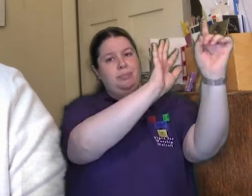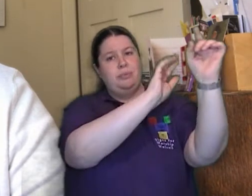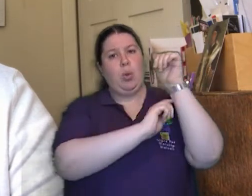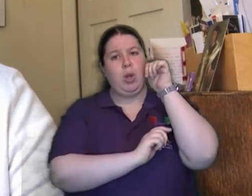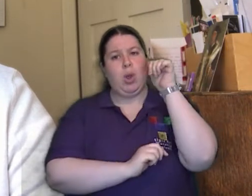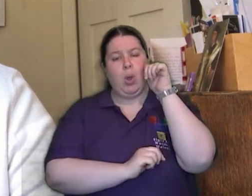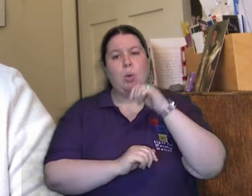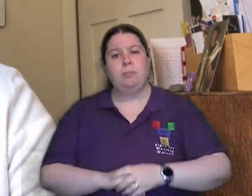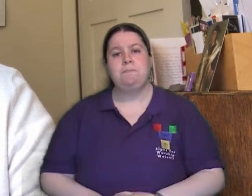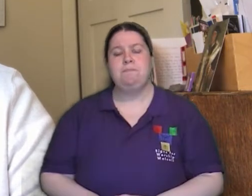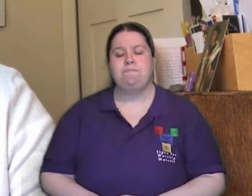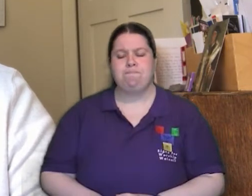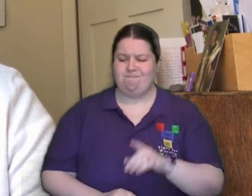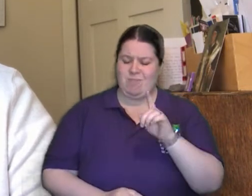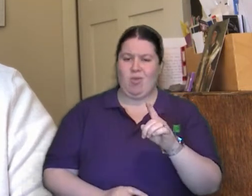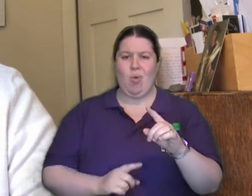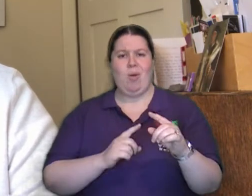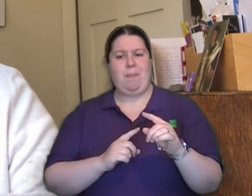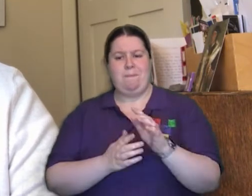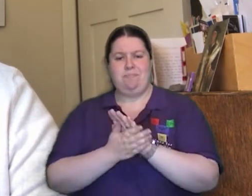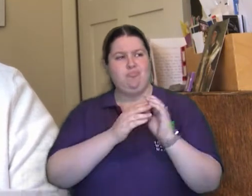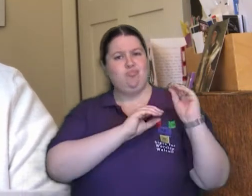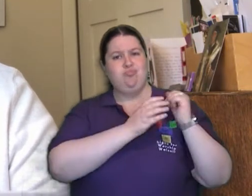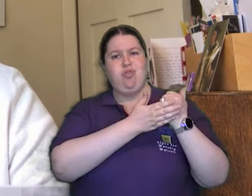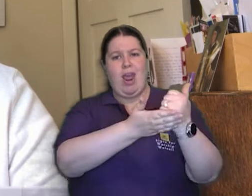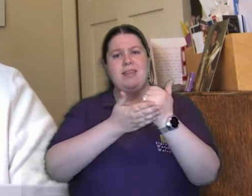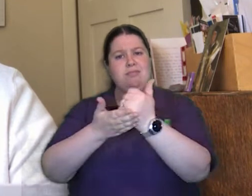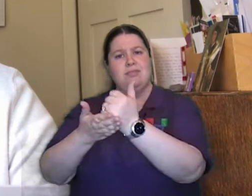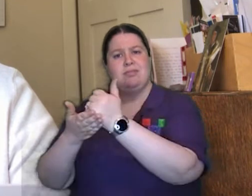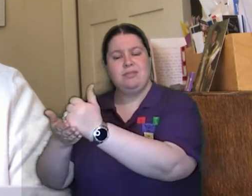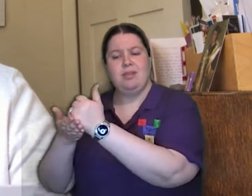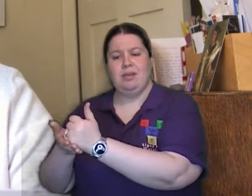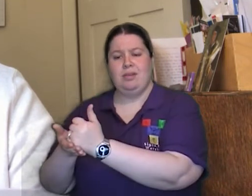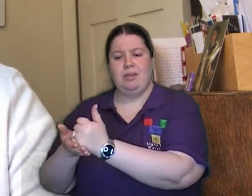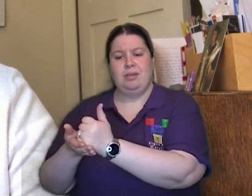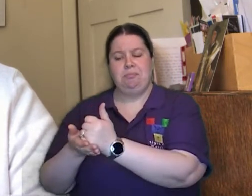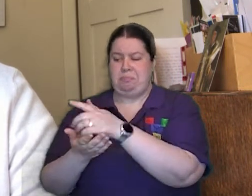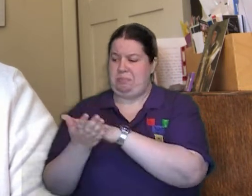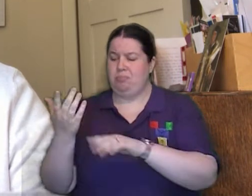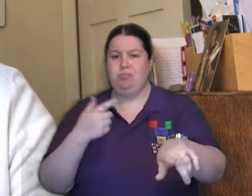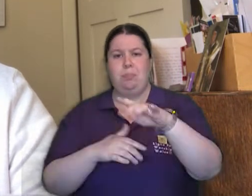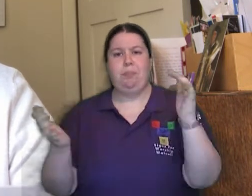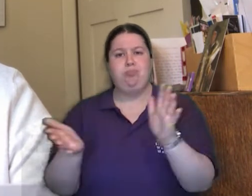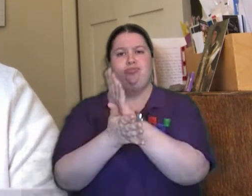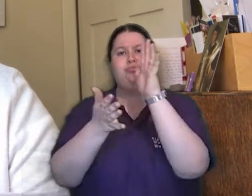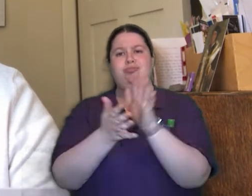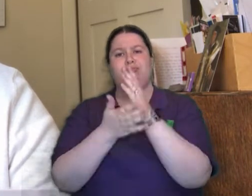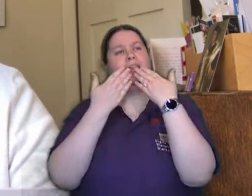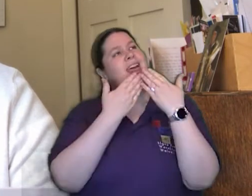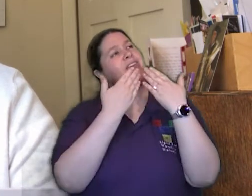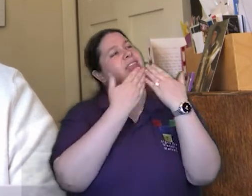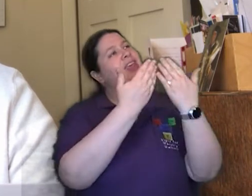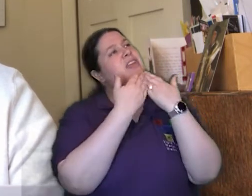himself. And this is for your benefit, so that the grace that is reaching more and more people may cause